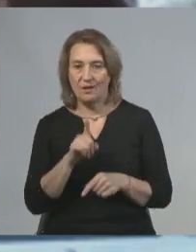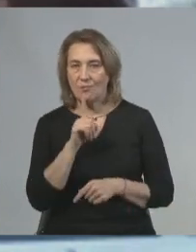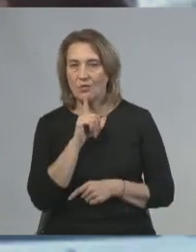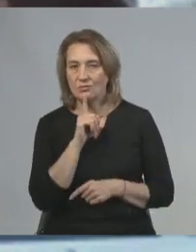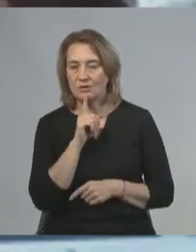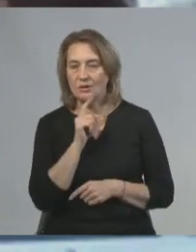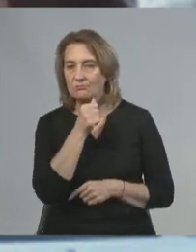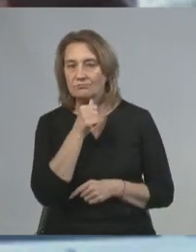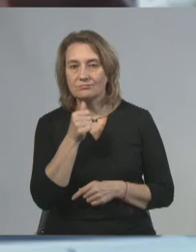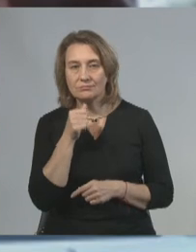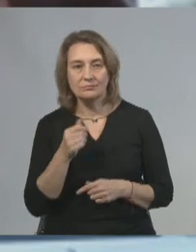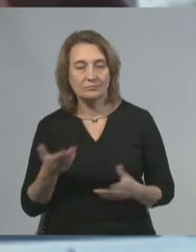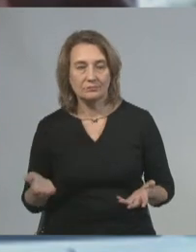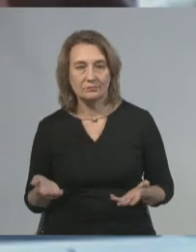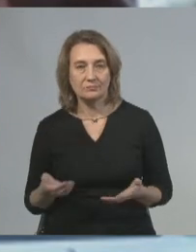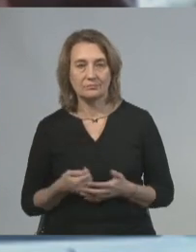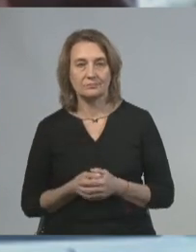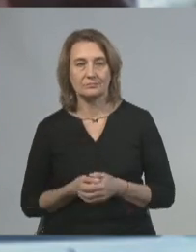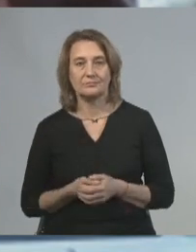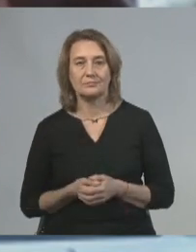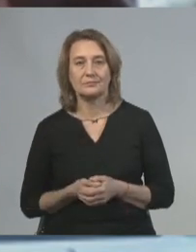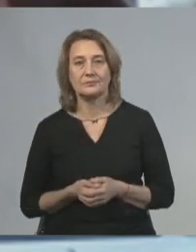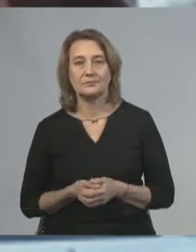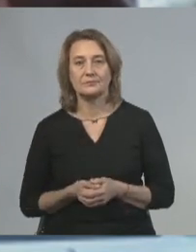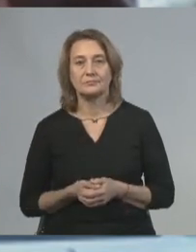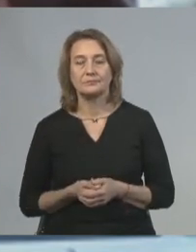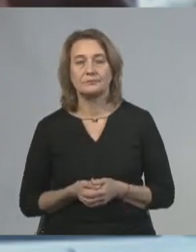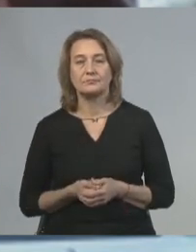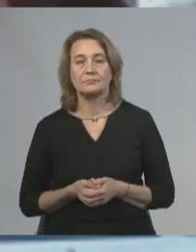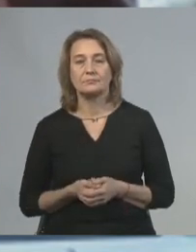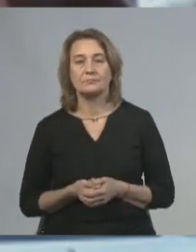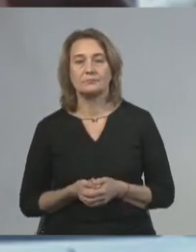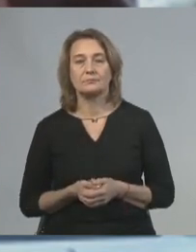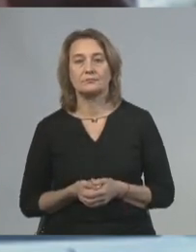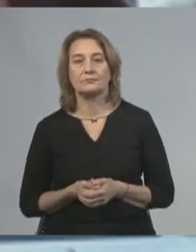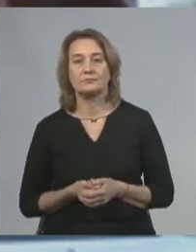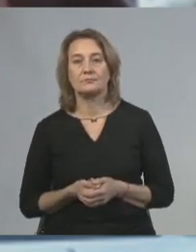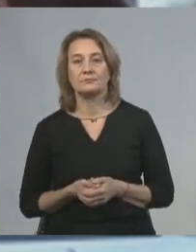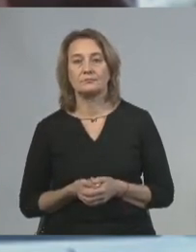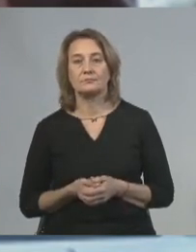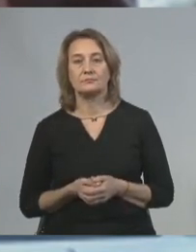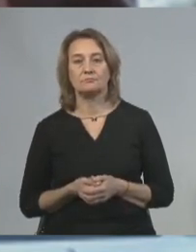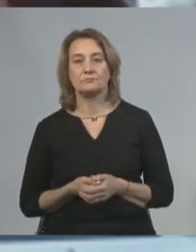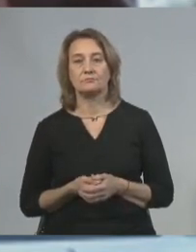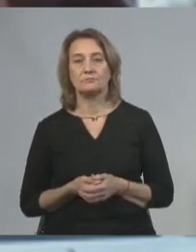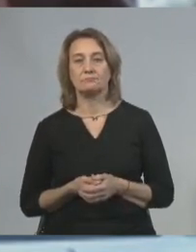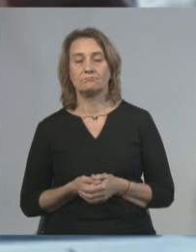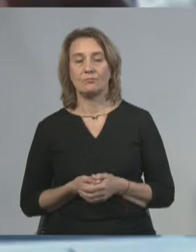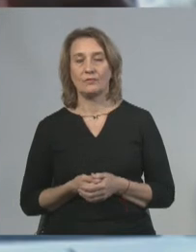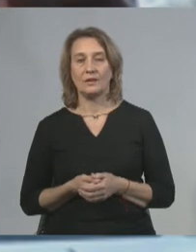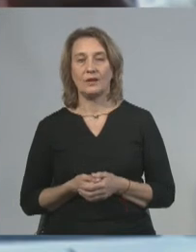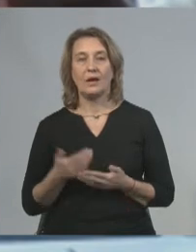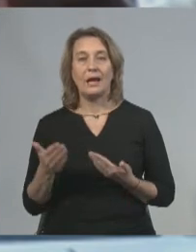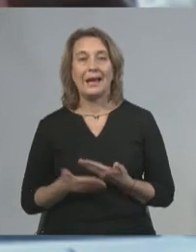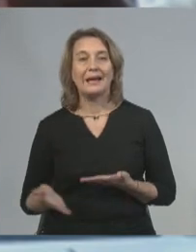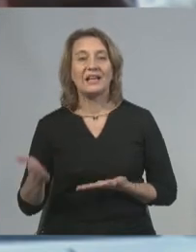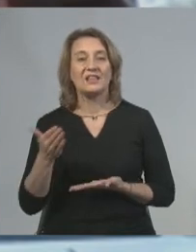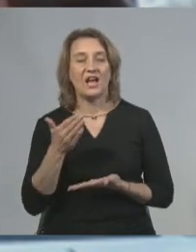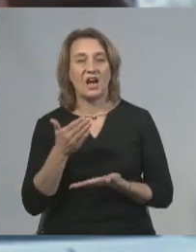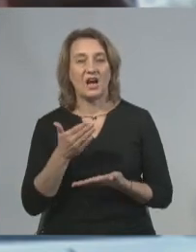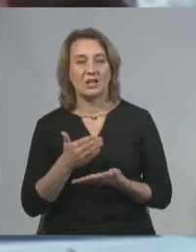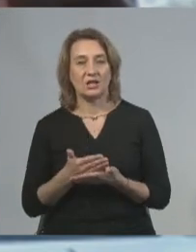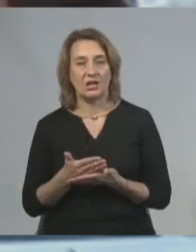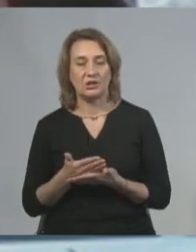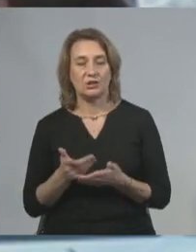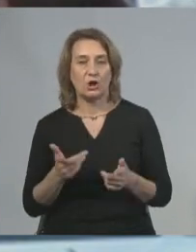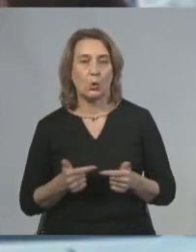come and uh take they hold it to the to the ngos and to the judiciary system and they said